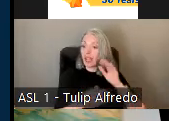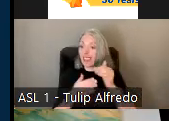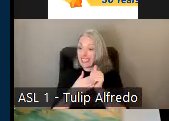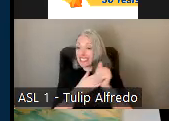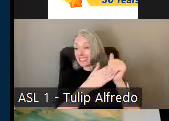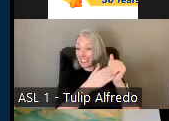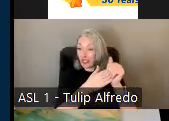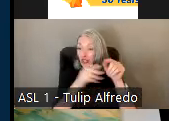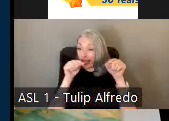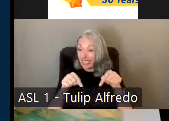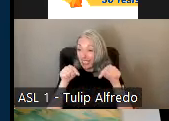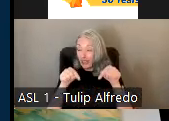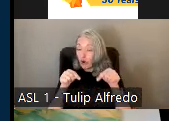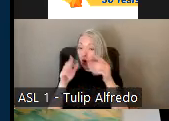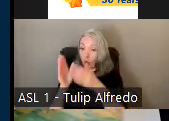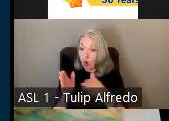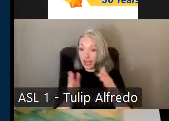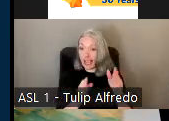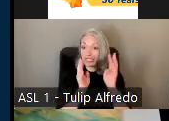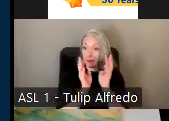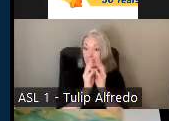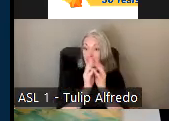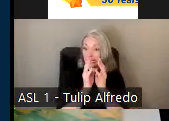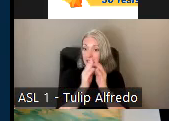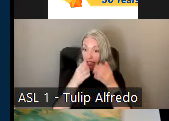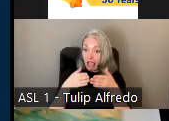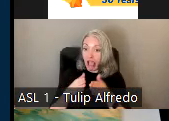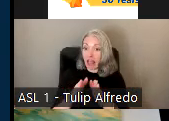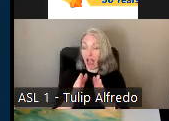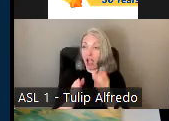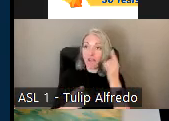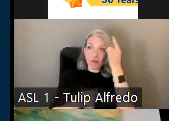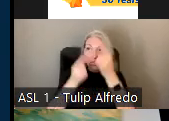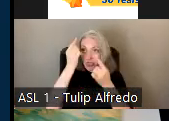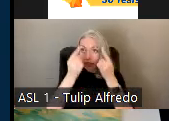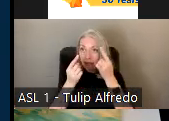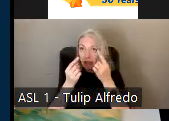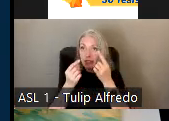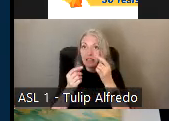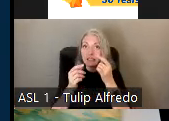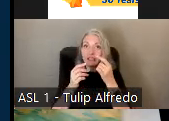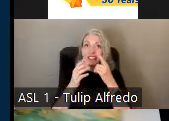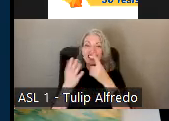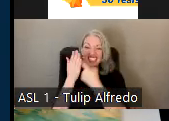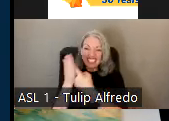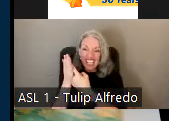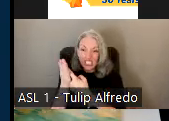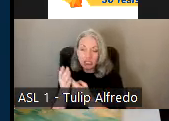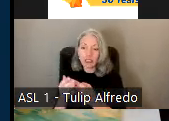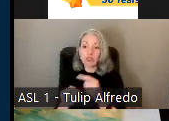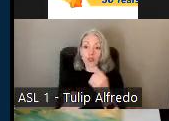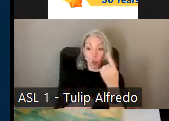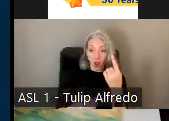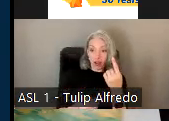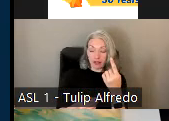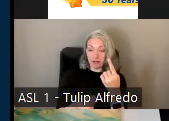really excellent job of organizing our meetings and allowing for really thoughtful discussion. So one is, the committee is really pleased